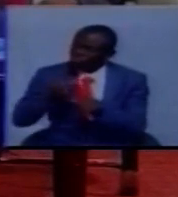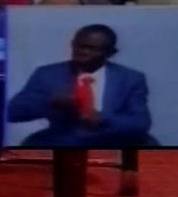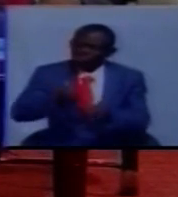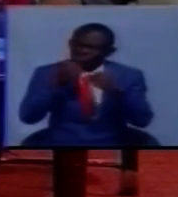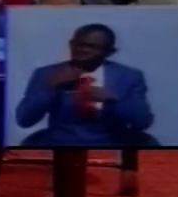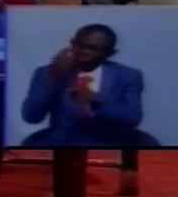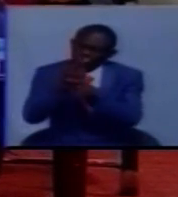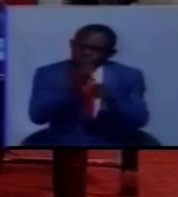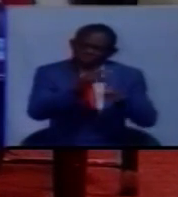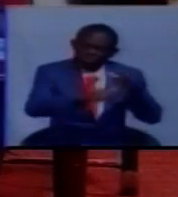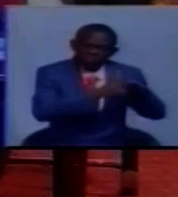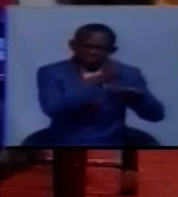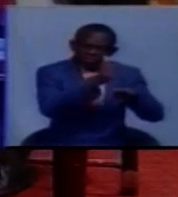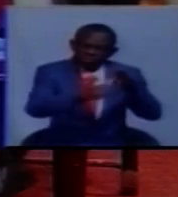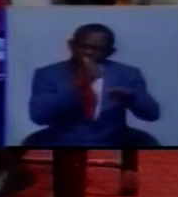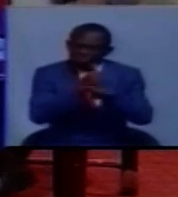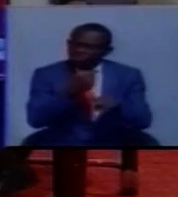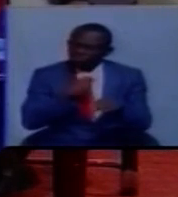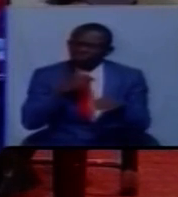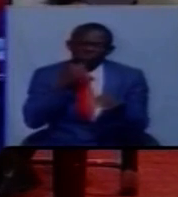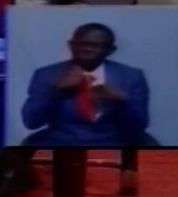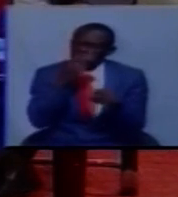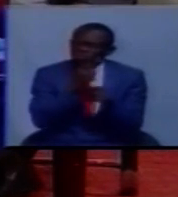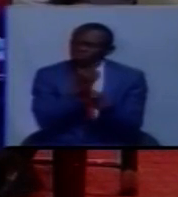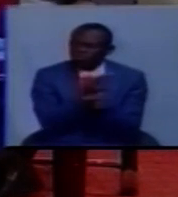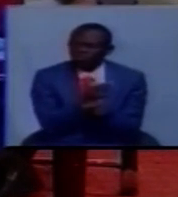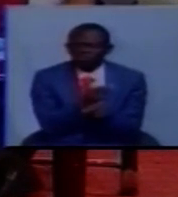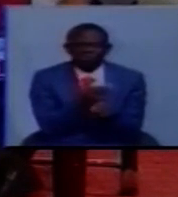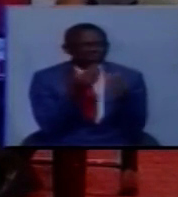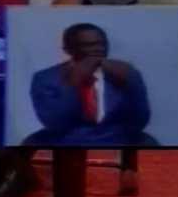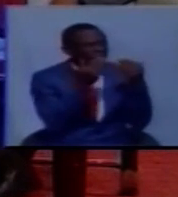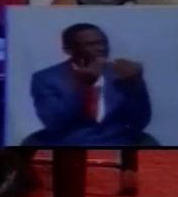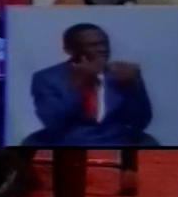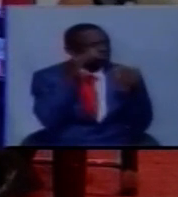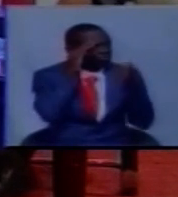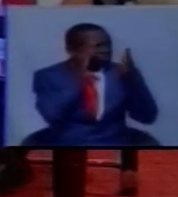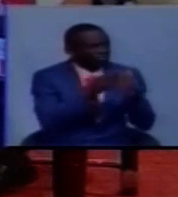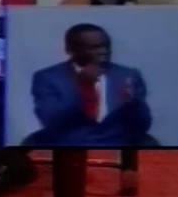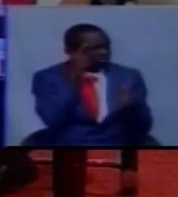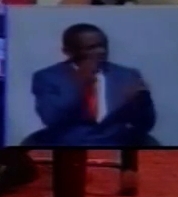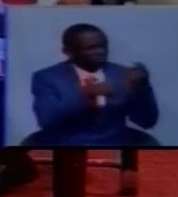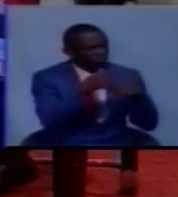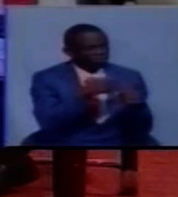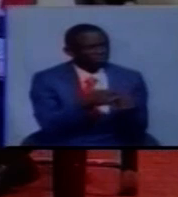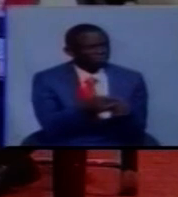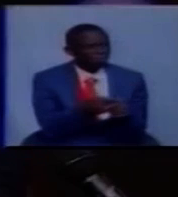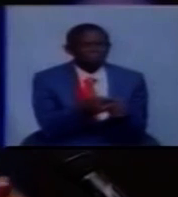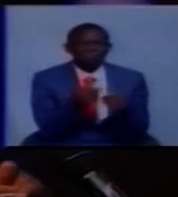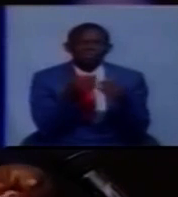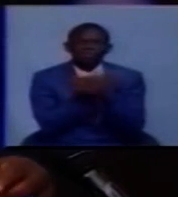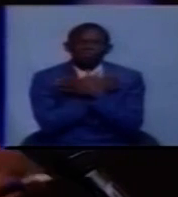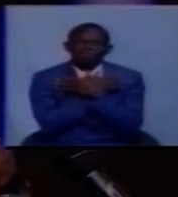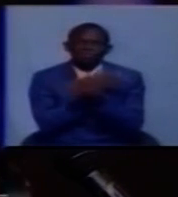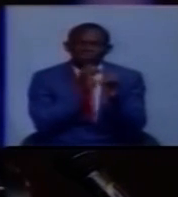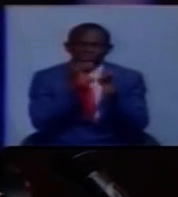interfere in there, whether they are being sponsored by X or by Y. Thank you so much for your time. Thank you very much. Well, you've been watching Sunday Interview,